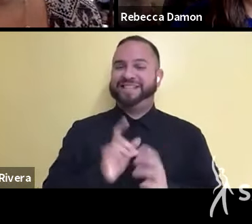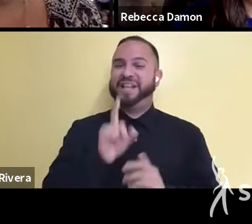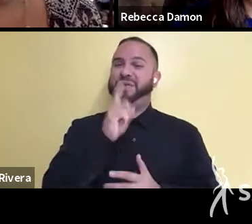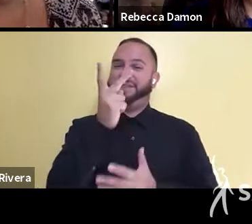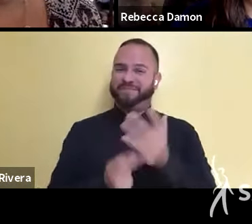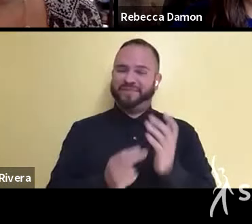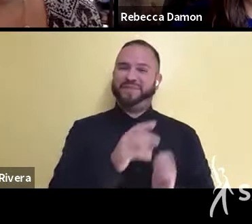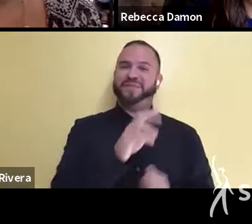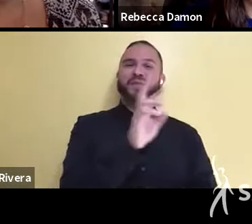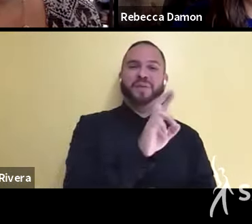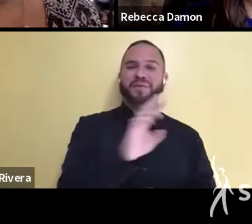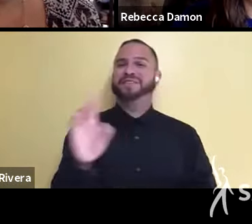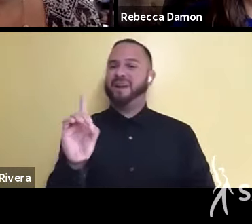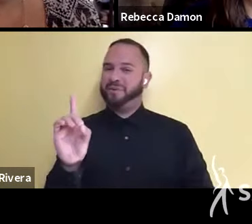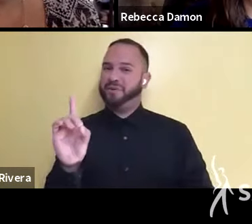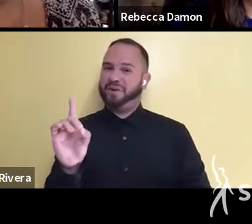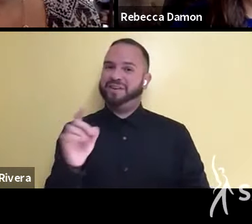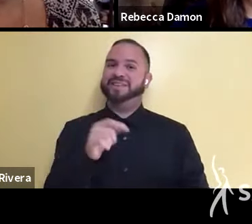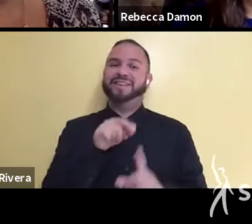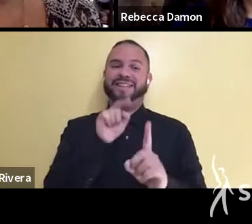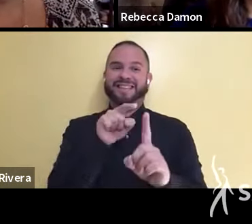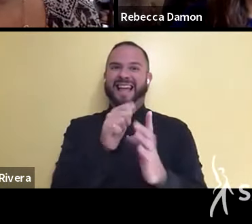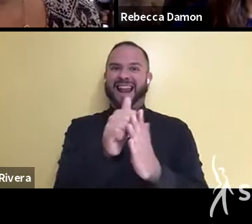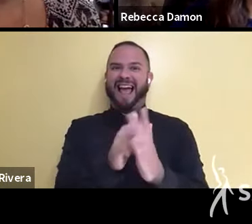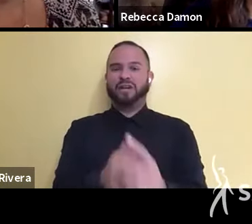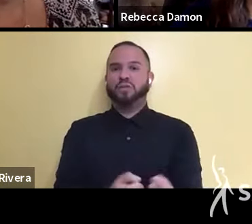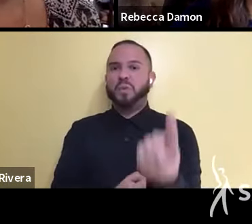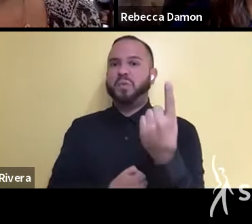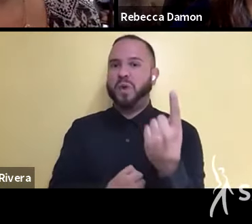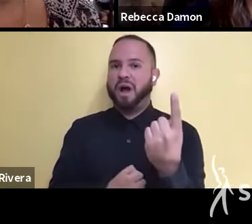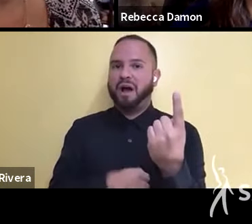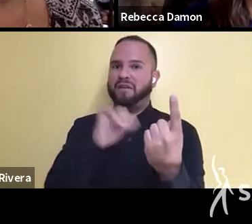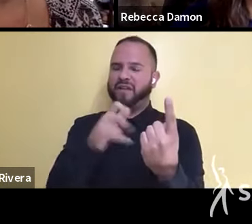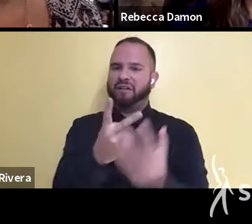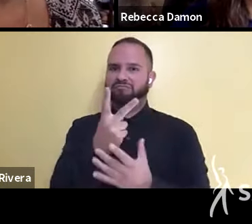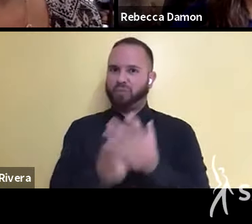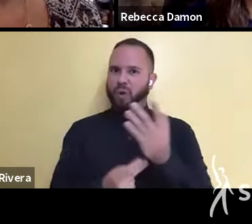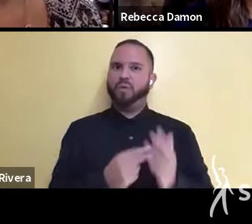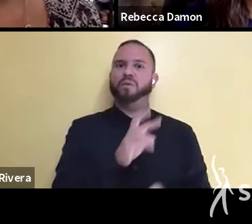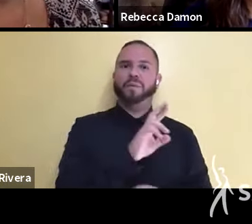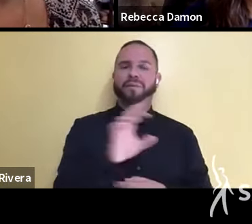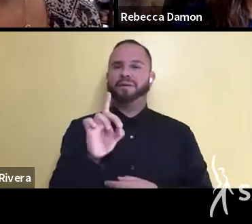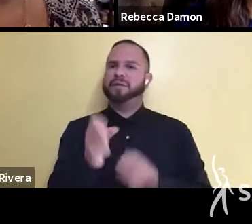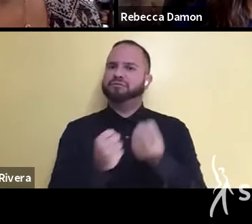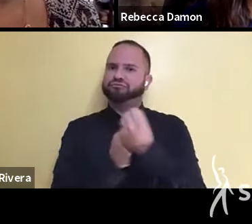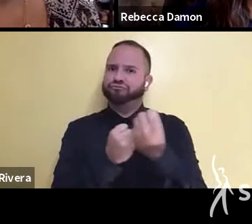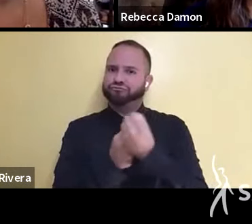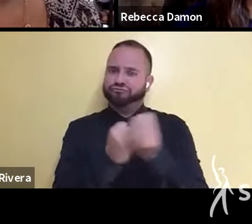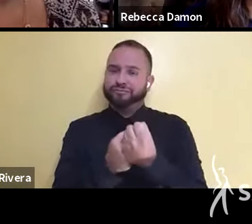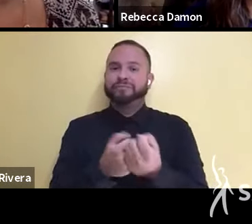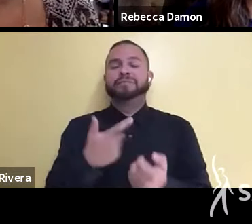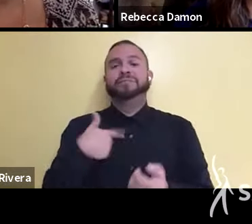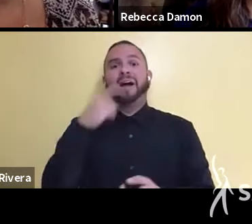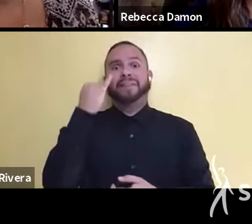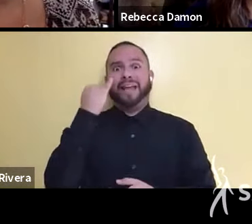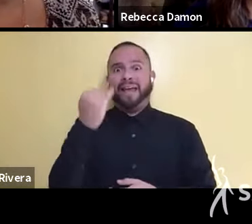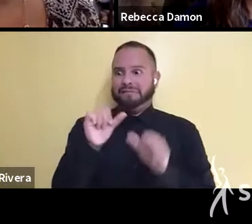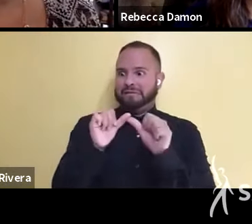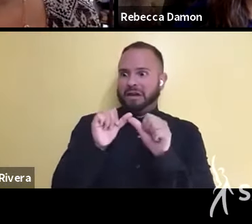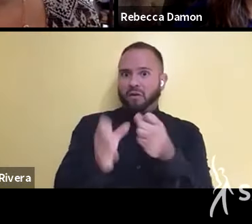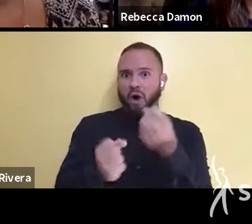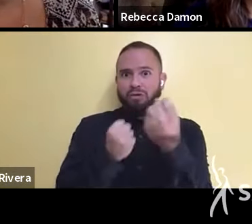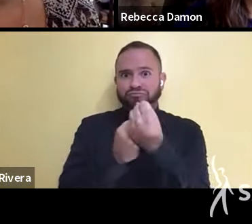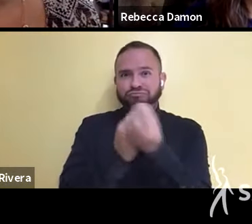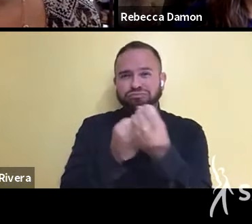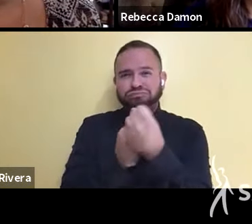is one of them. This legislation is bipartisan support, and I'm optimistic that if we can build that support further, we can include this